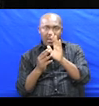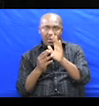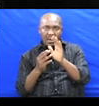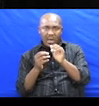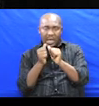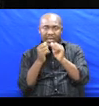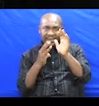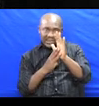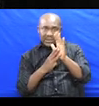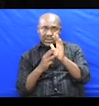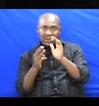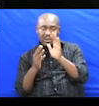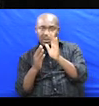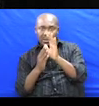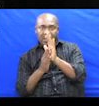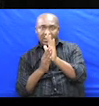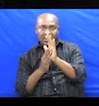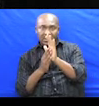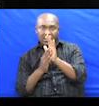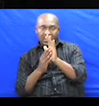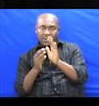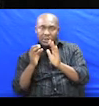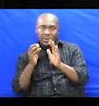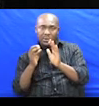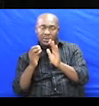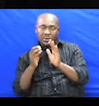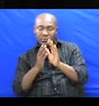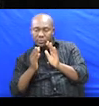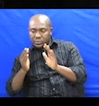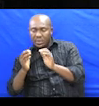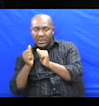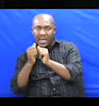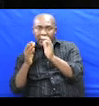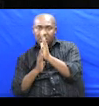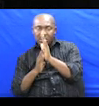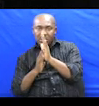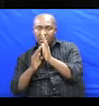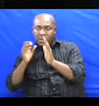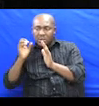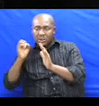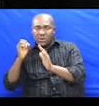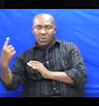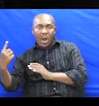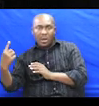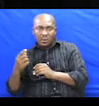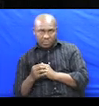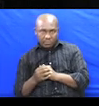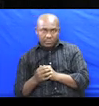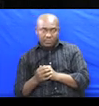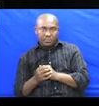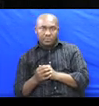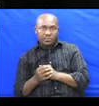reached Kisumu along the shores of Lake Victoria in the year